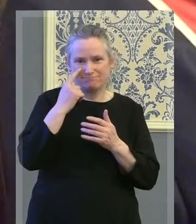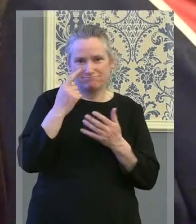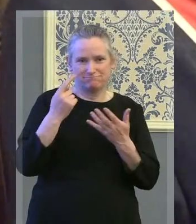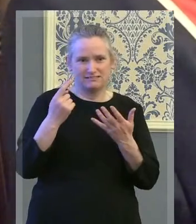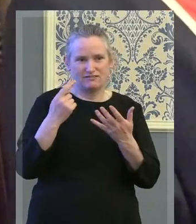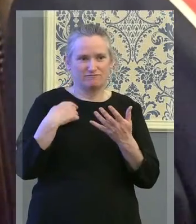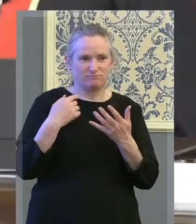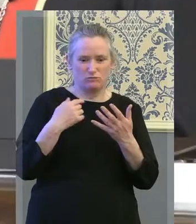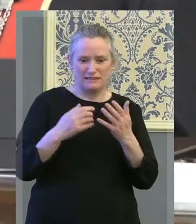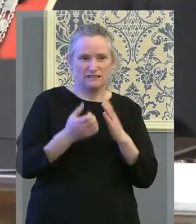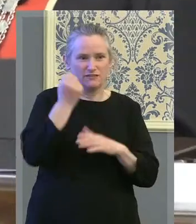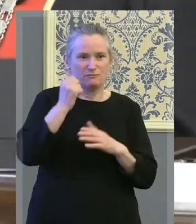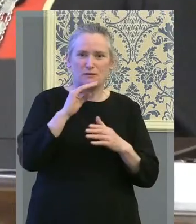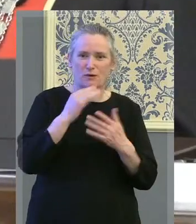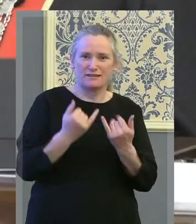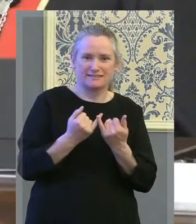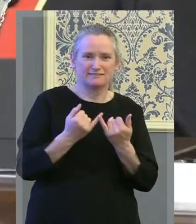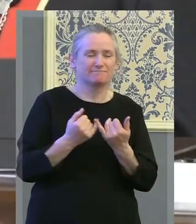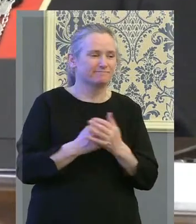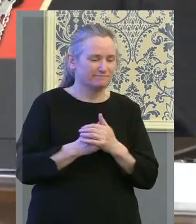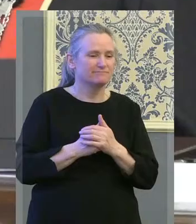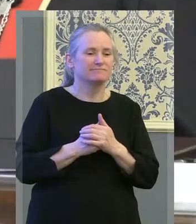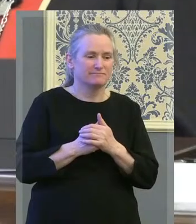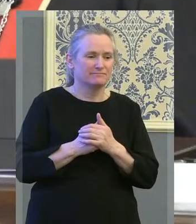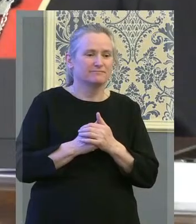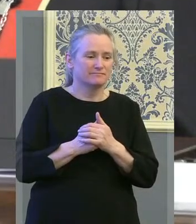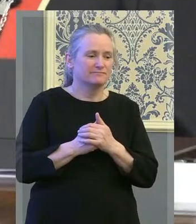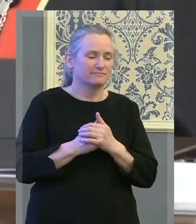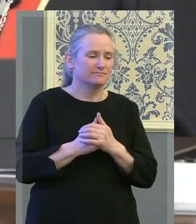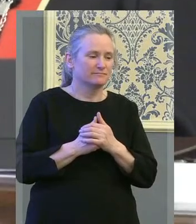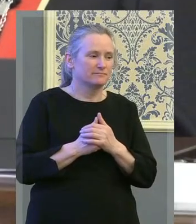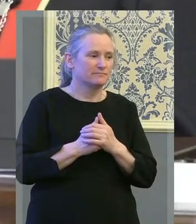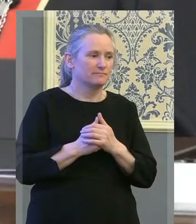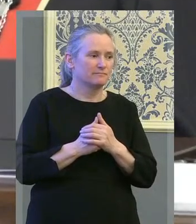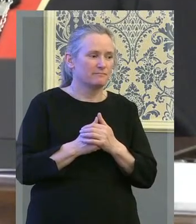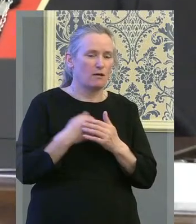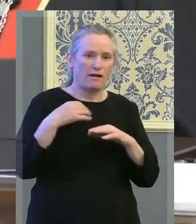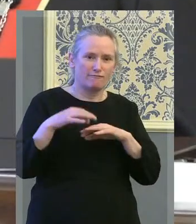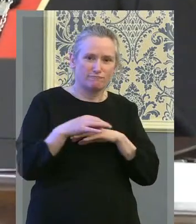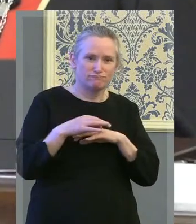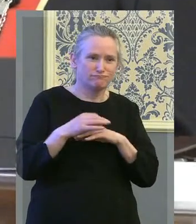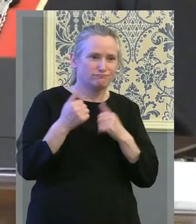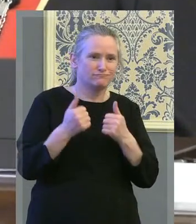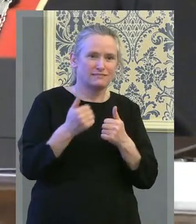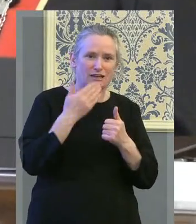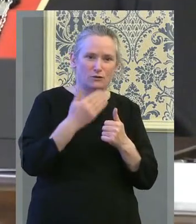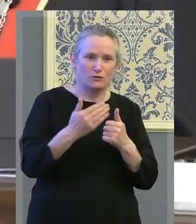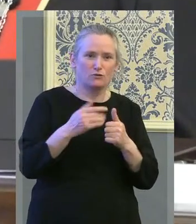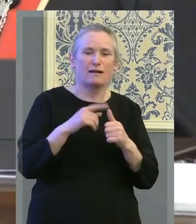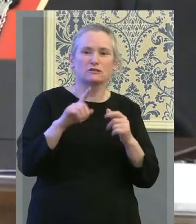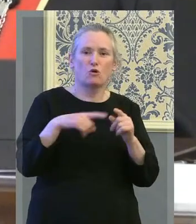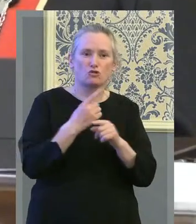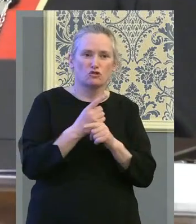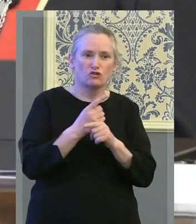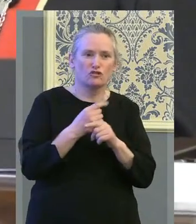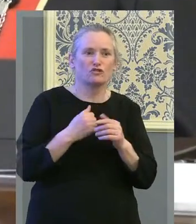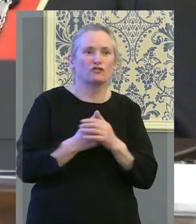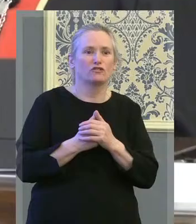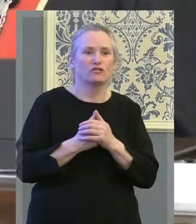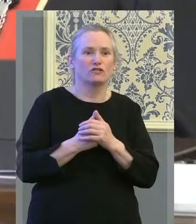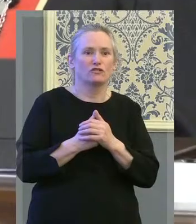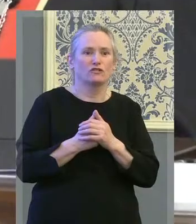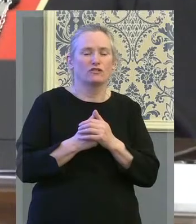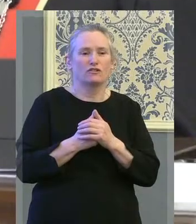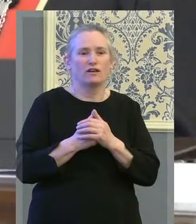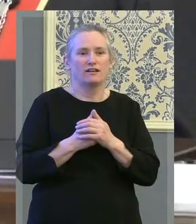strange. But anyway, I got permission and we moved over there. My wife, my daughter, Helen Marie, and Kevin, my brother,